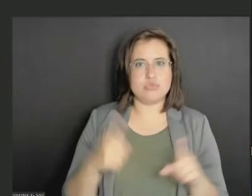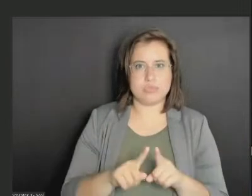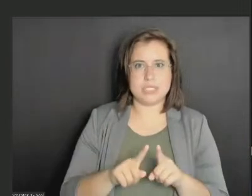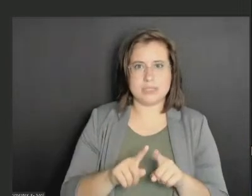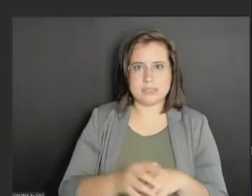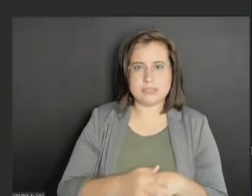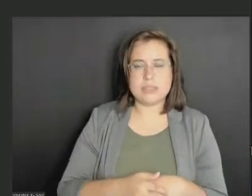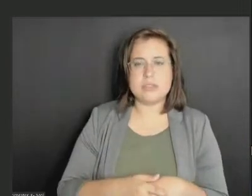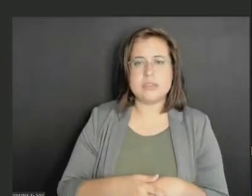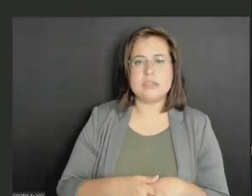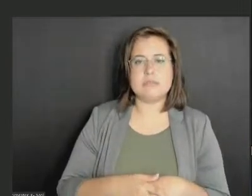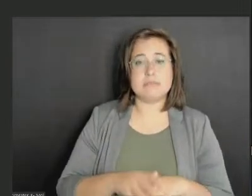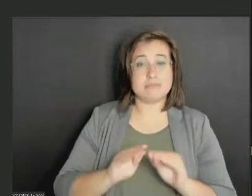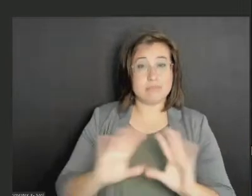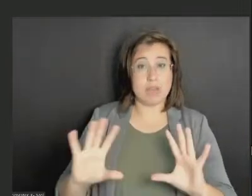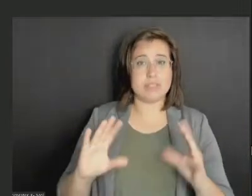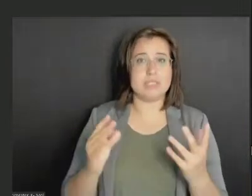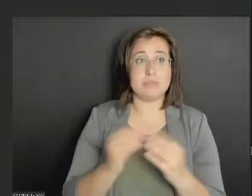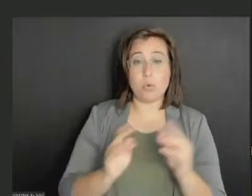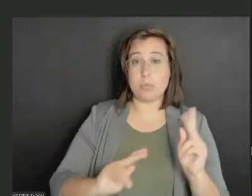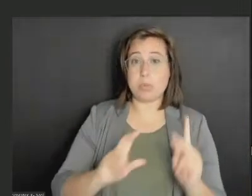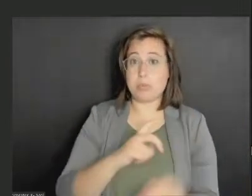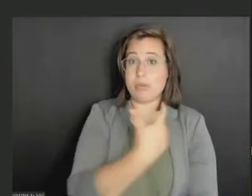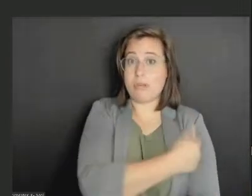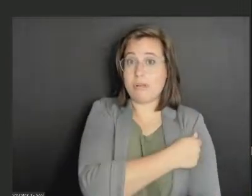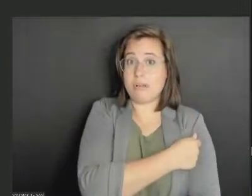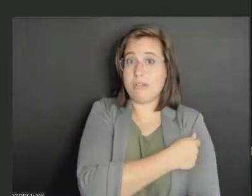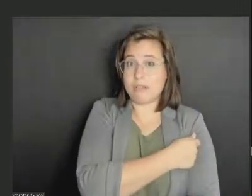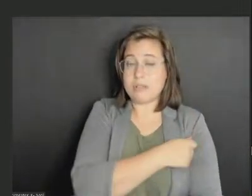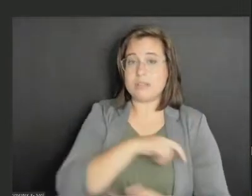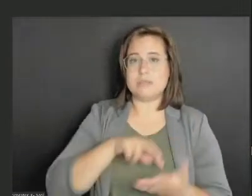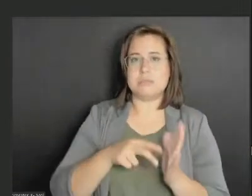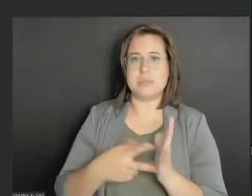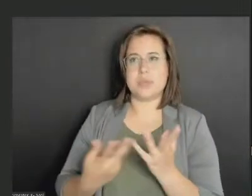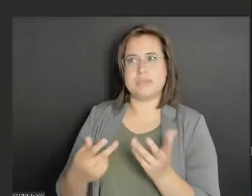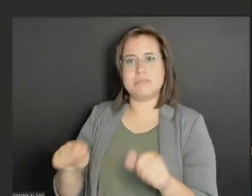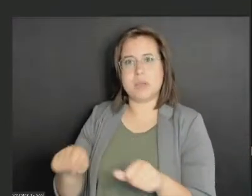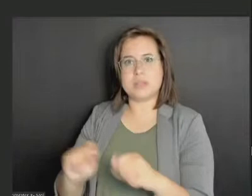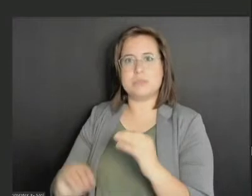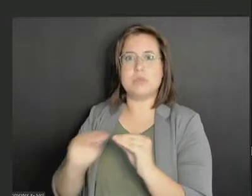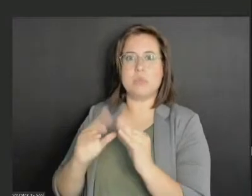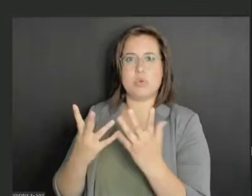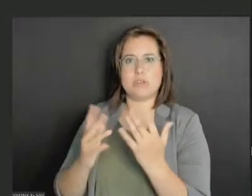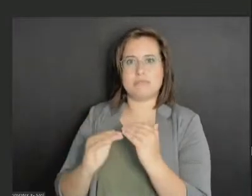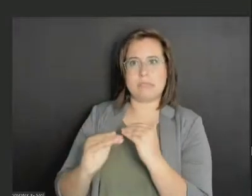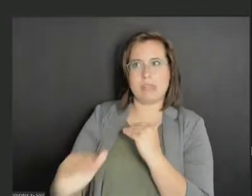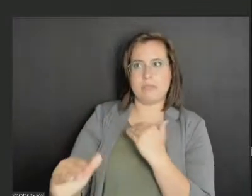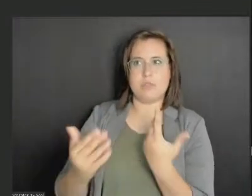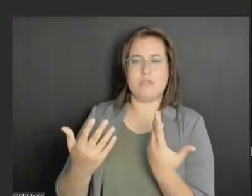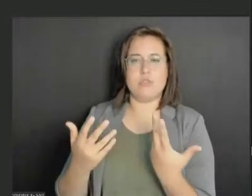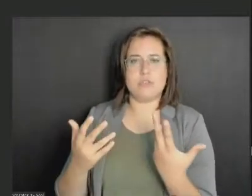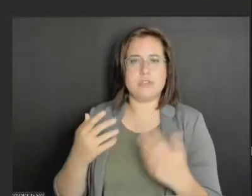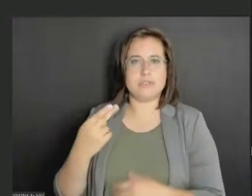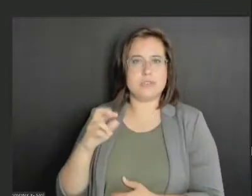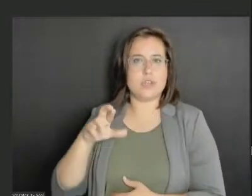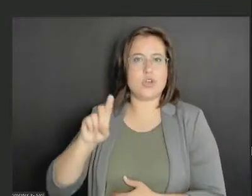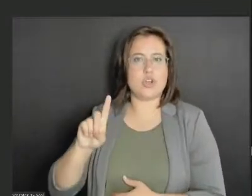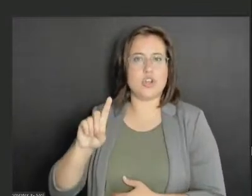Obviously, the more people that get vaccinated in this country, the more of a chance we reach a level of herd immunity. But